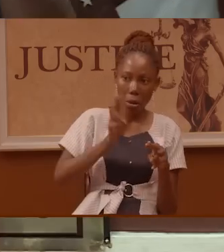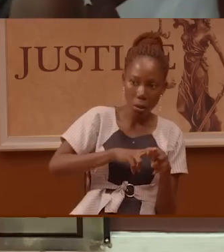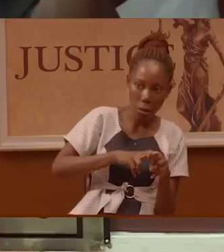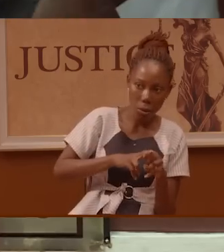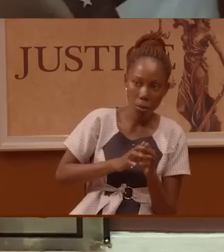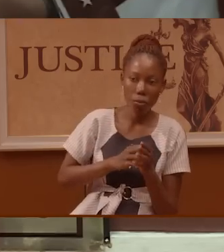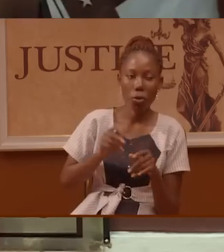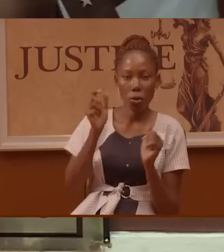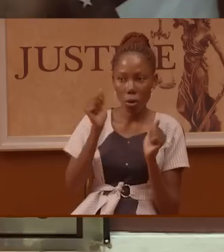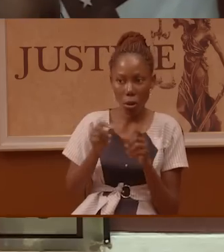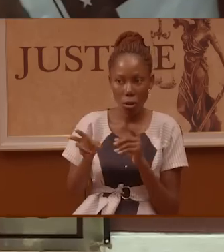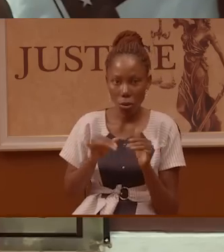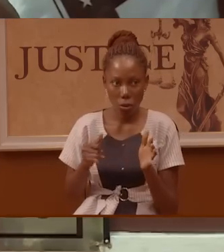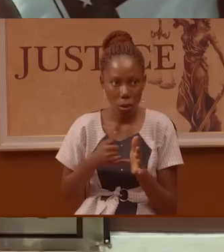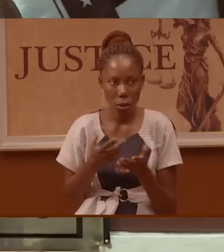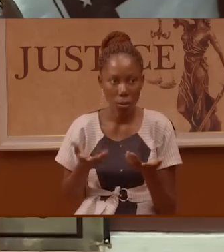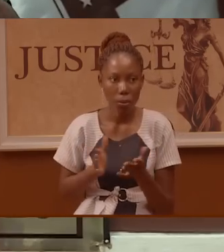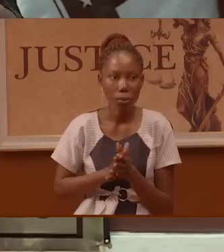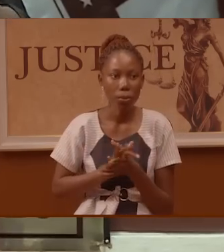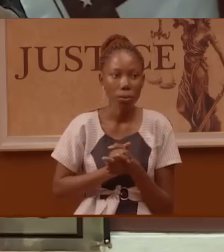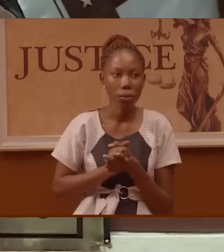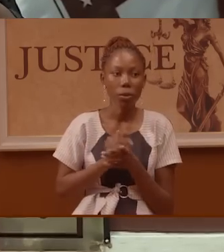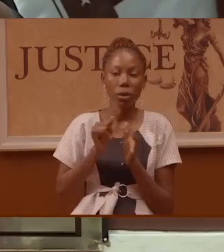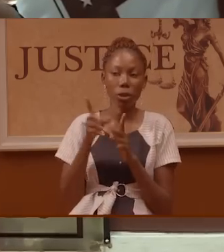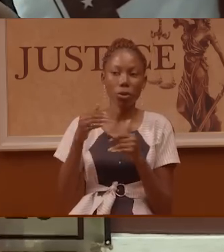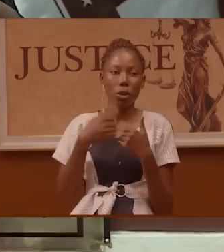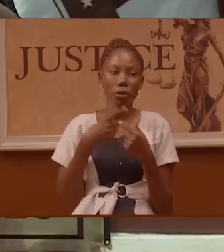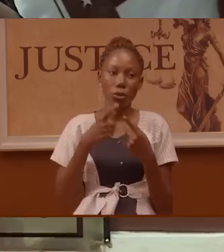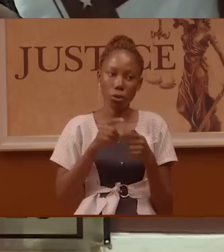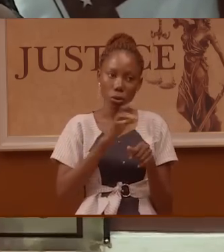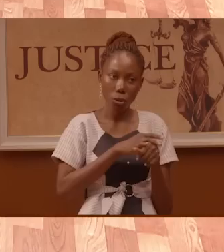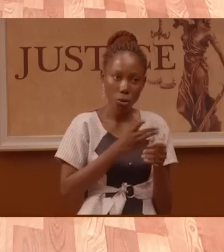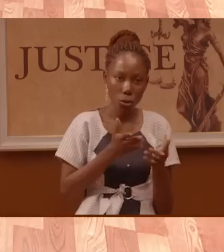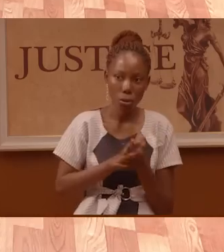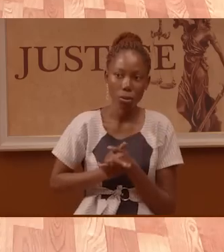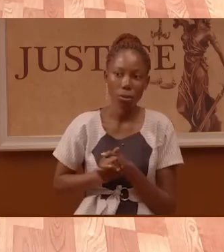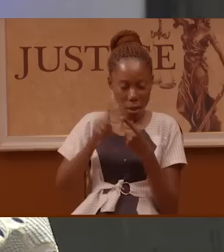and any other property, I don't know, any other estate, whatever, that you still have to touch.